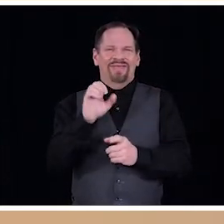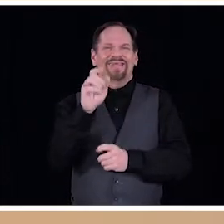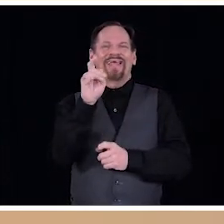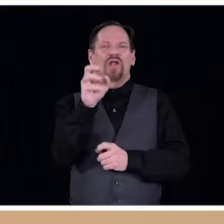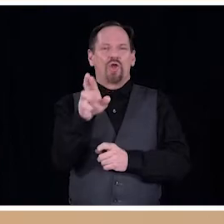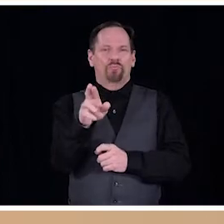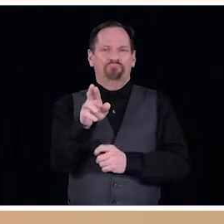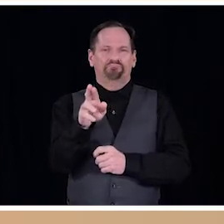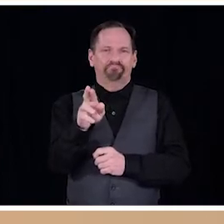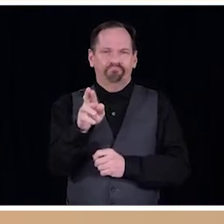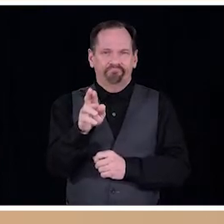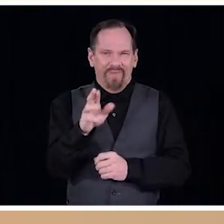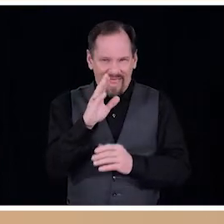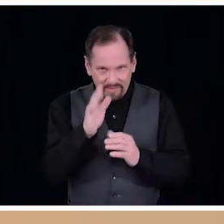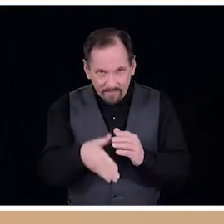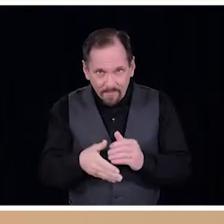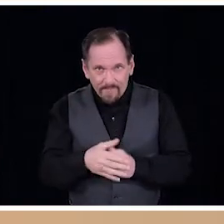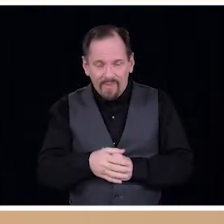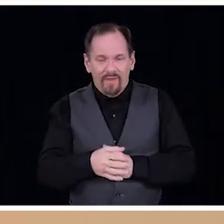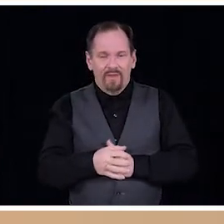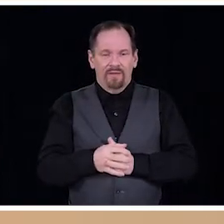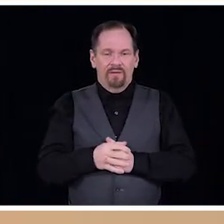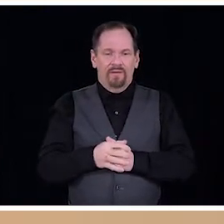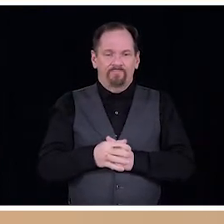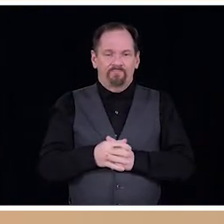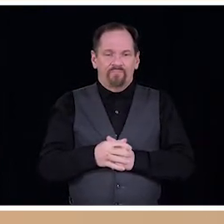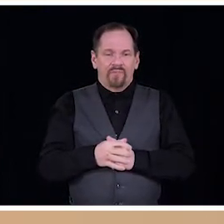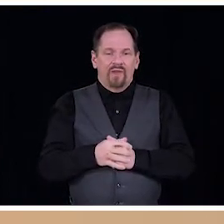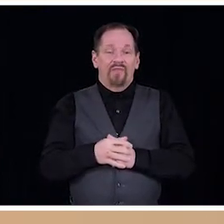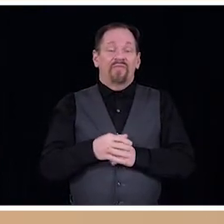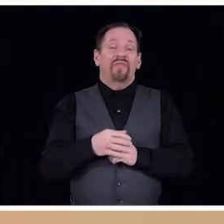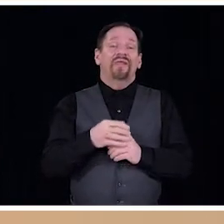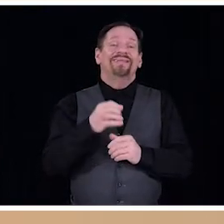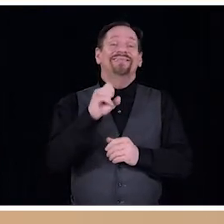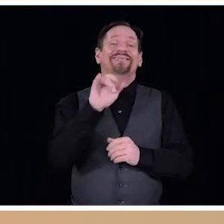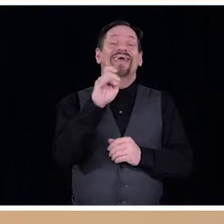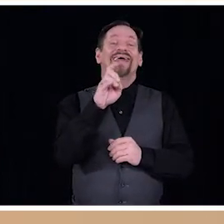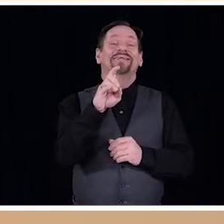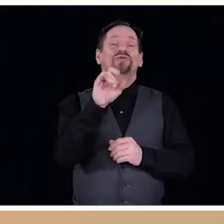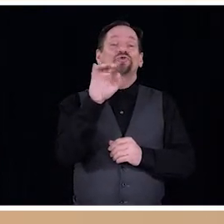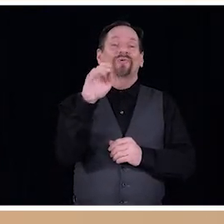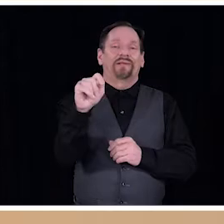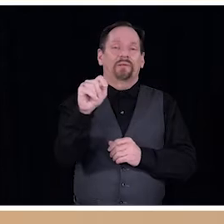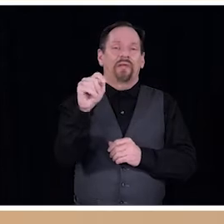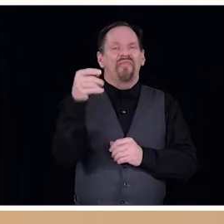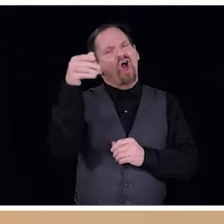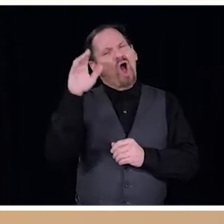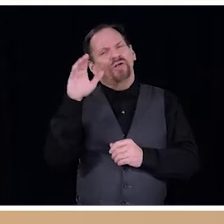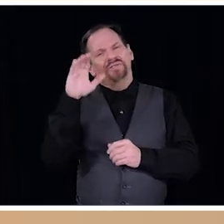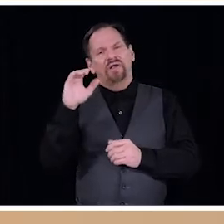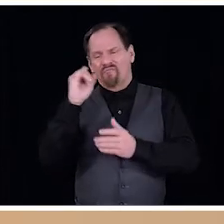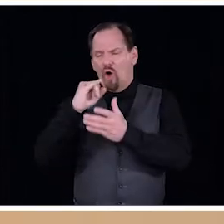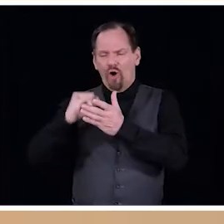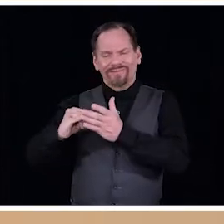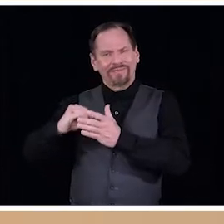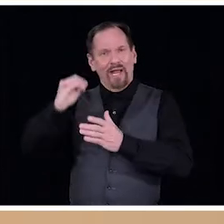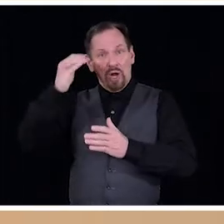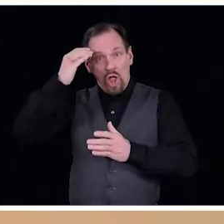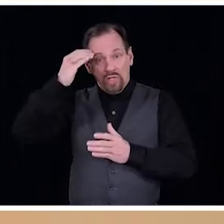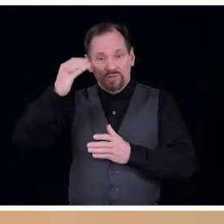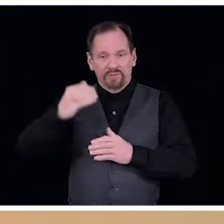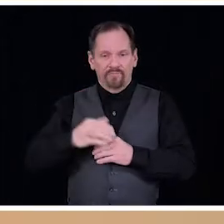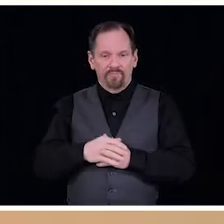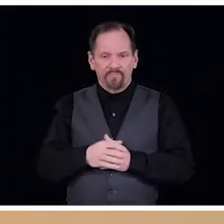In Sanskrit, Saraswati, the goddess of art and knowledge, is described as